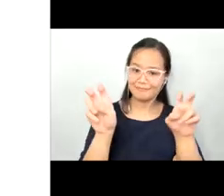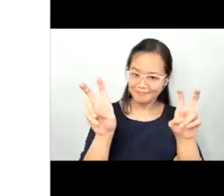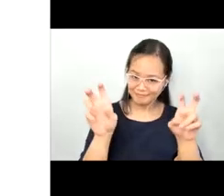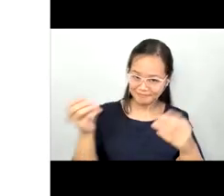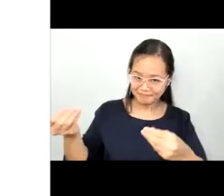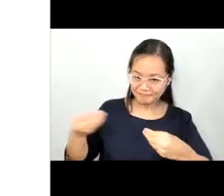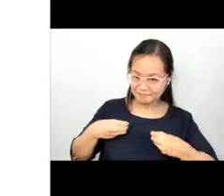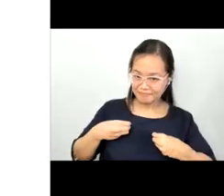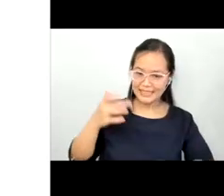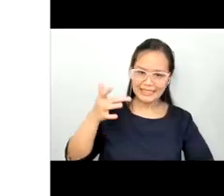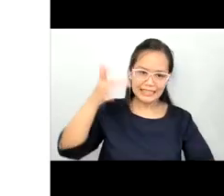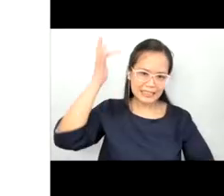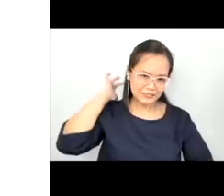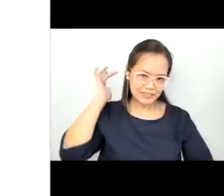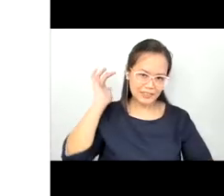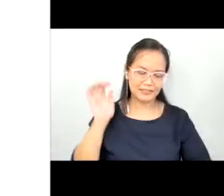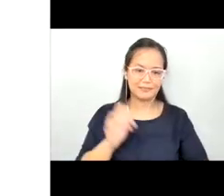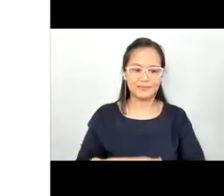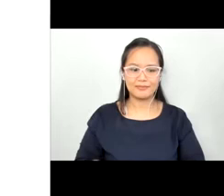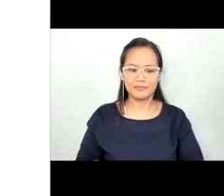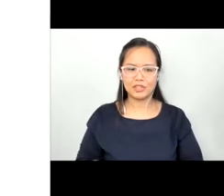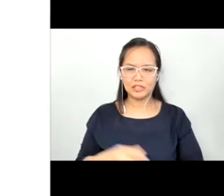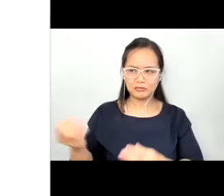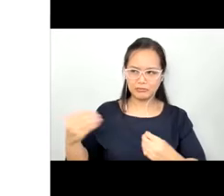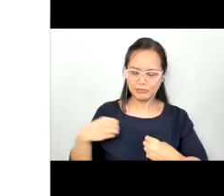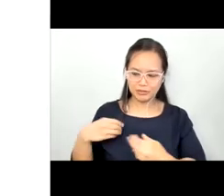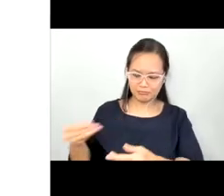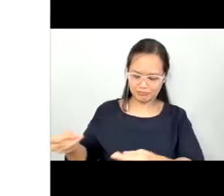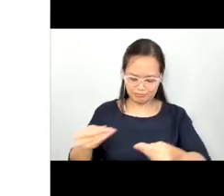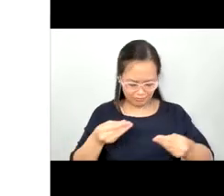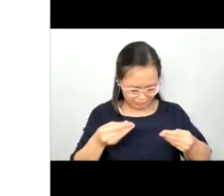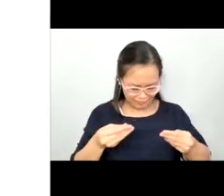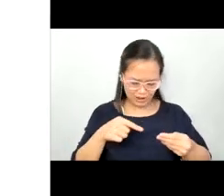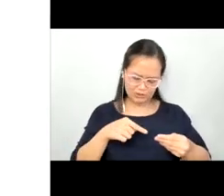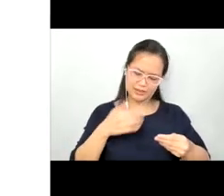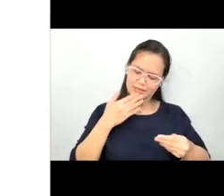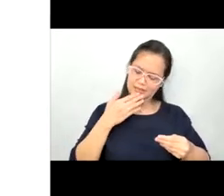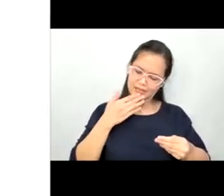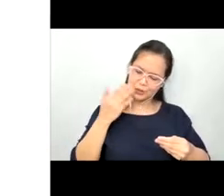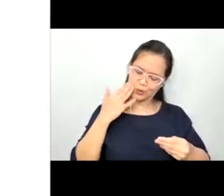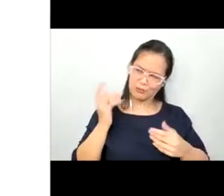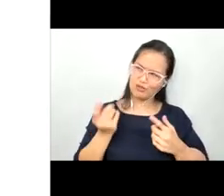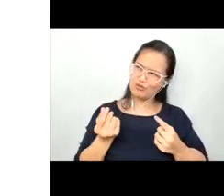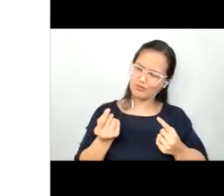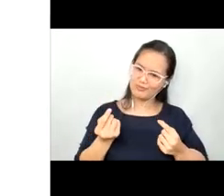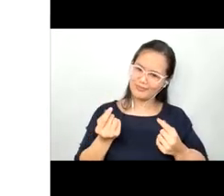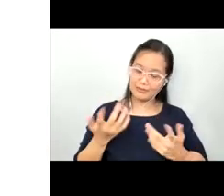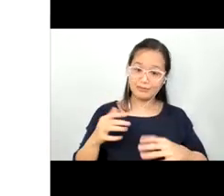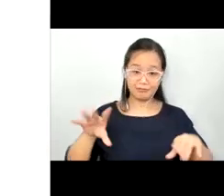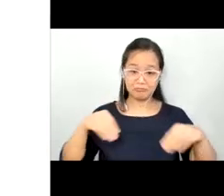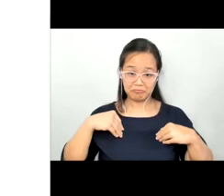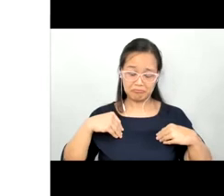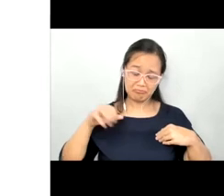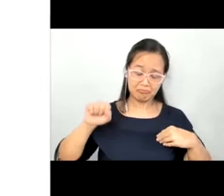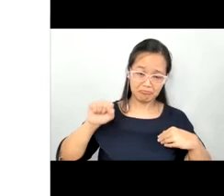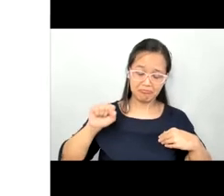was given me is sensitivity. So when it was given to me, I really didn't know what to do. I mean, I